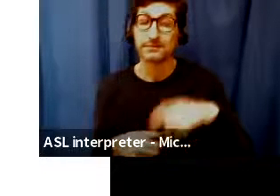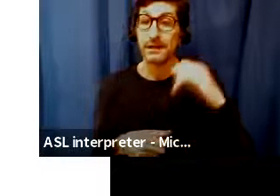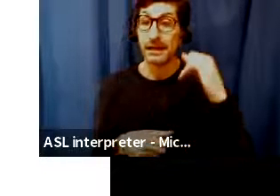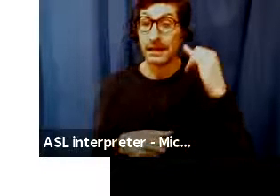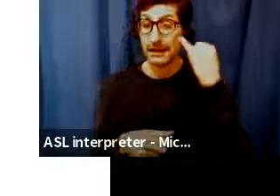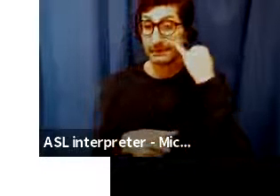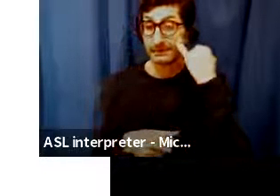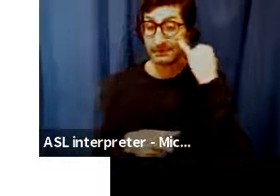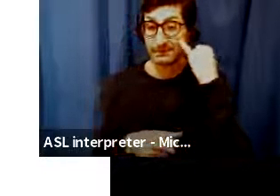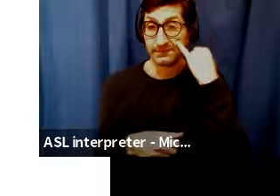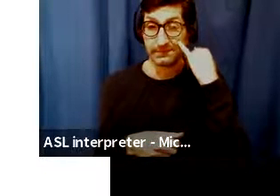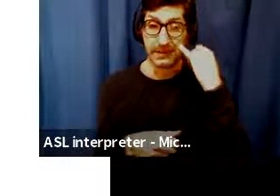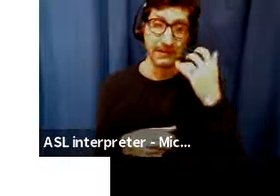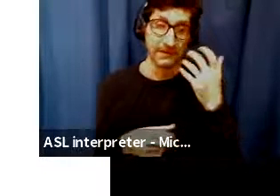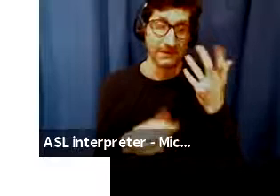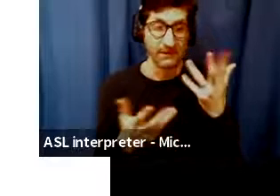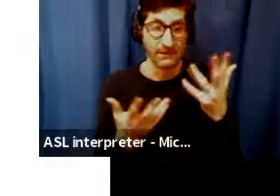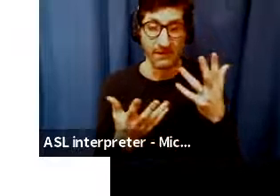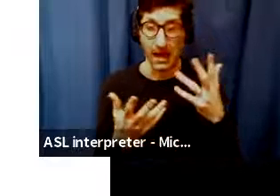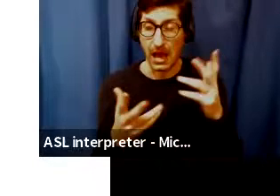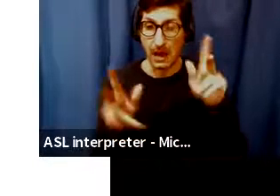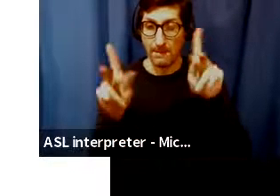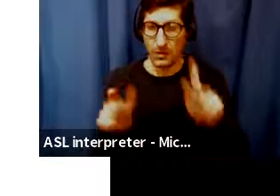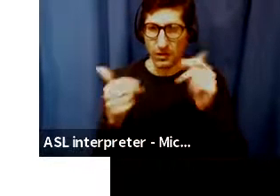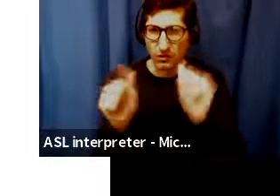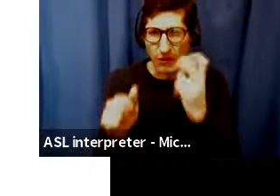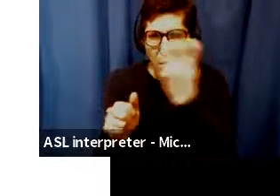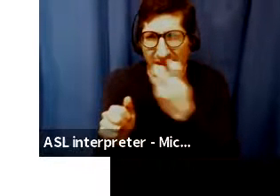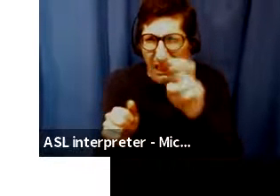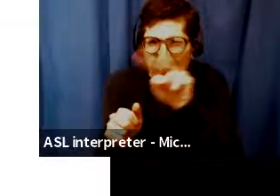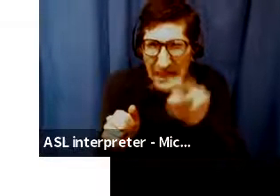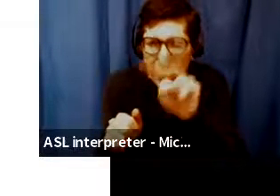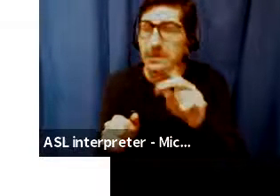trying to um, see what someone is trying to say.